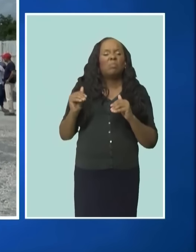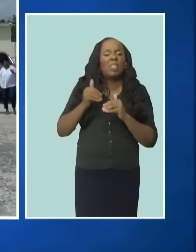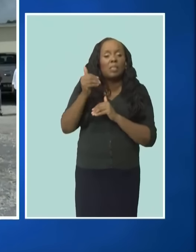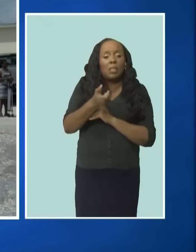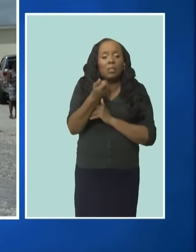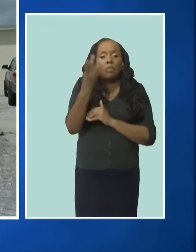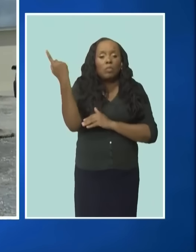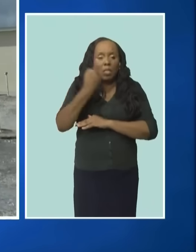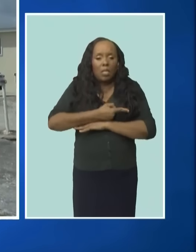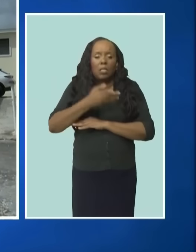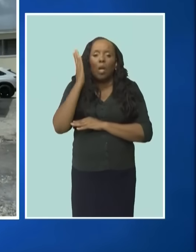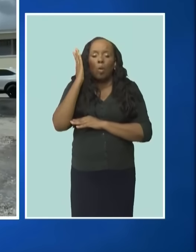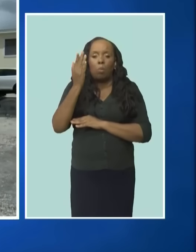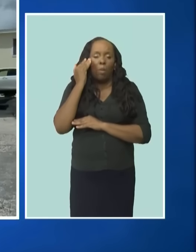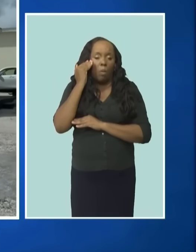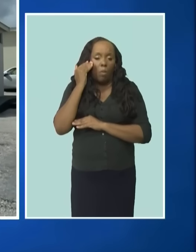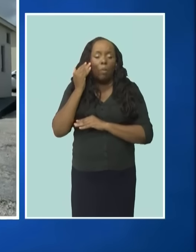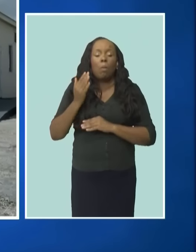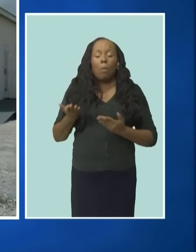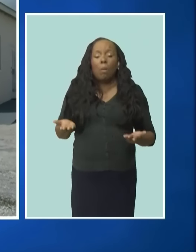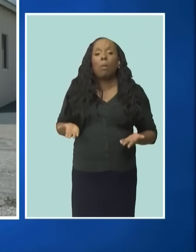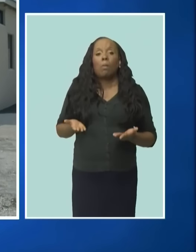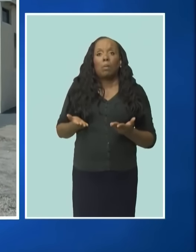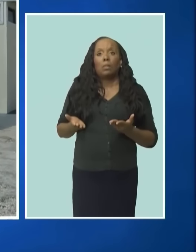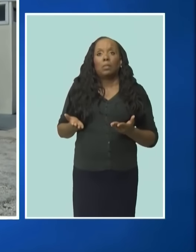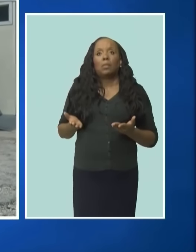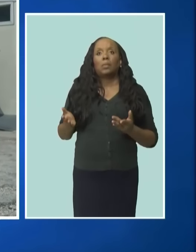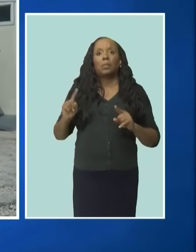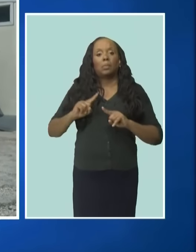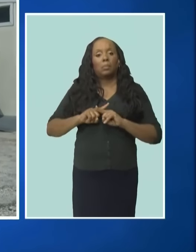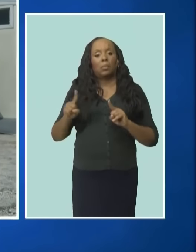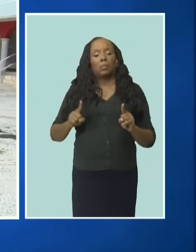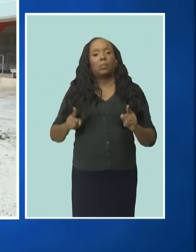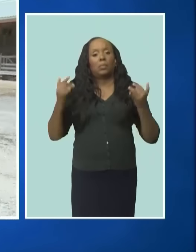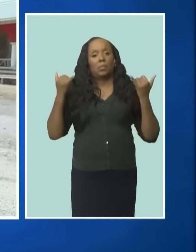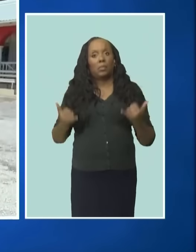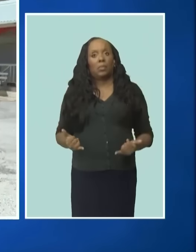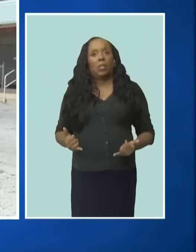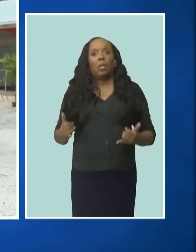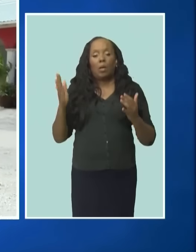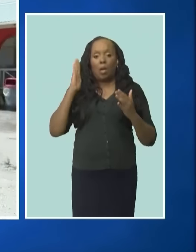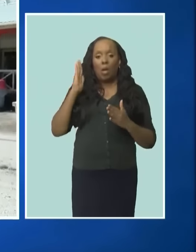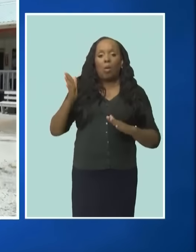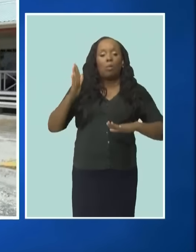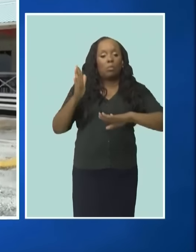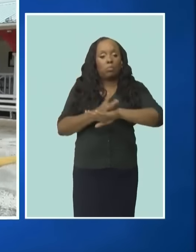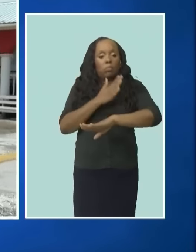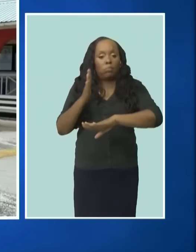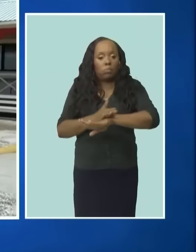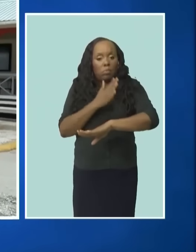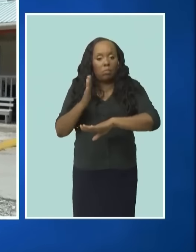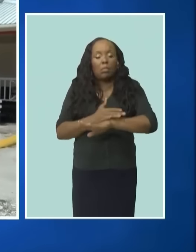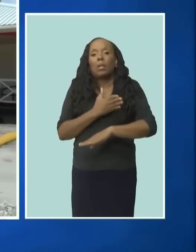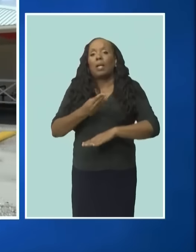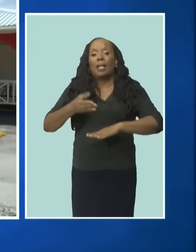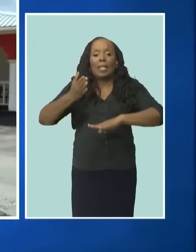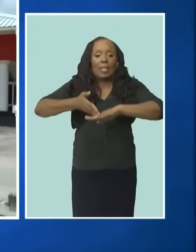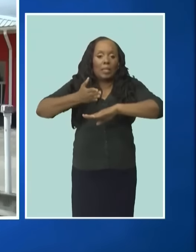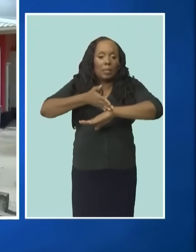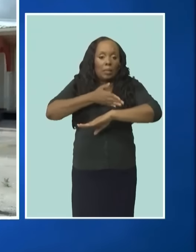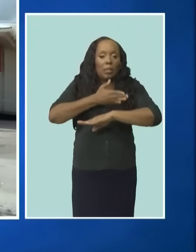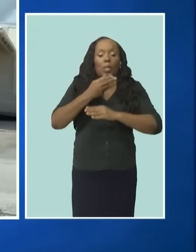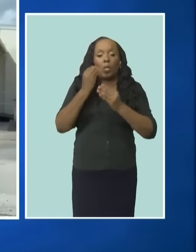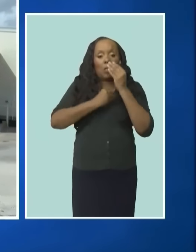Despite the setback, Mr. Ali says they're turning this challenge into an opportunity, using the time to enhance their food